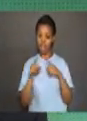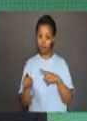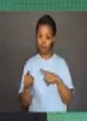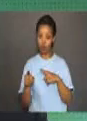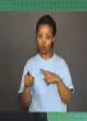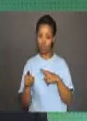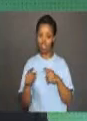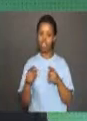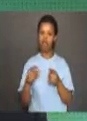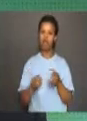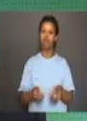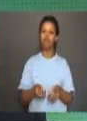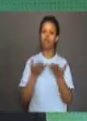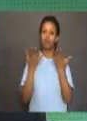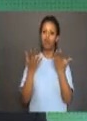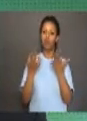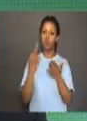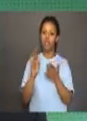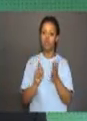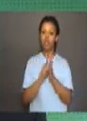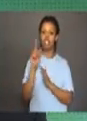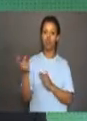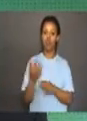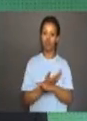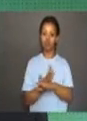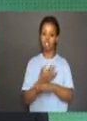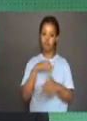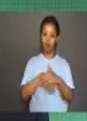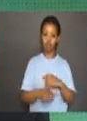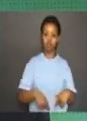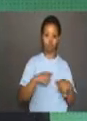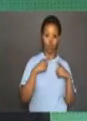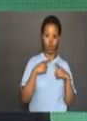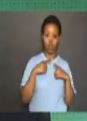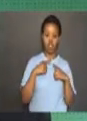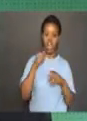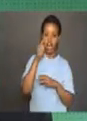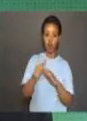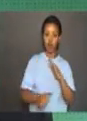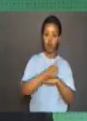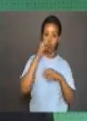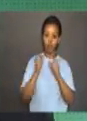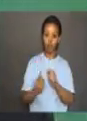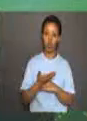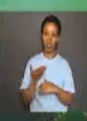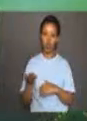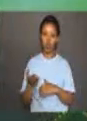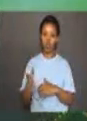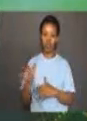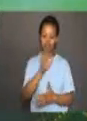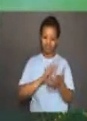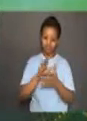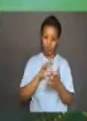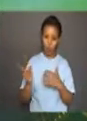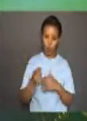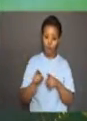tall grass and confuse predators when they are being chased.